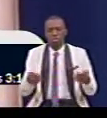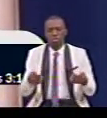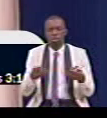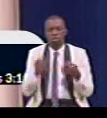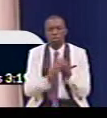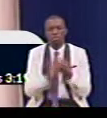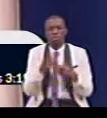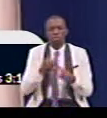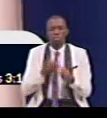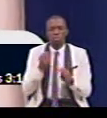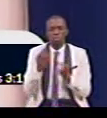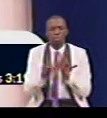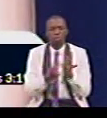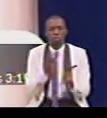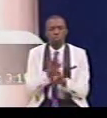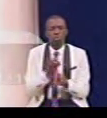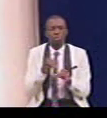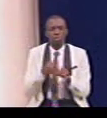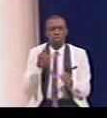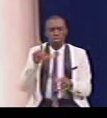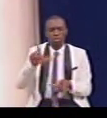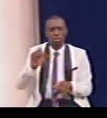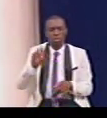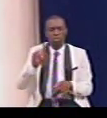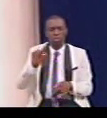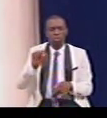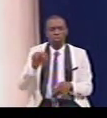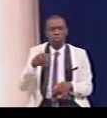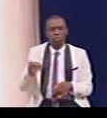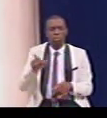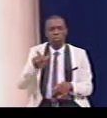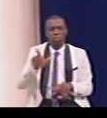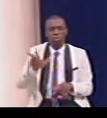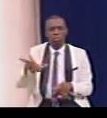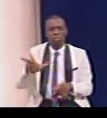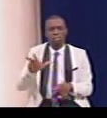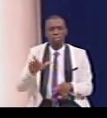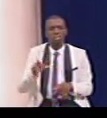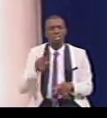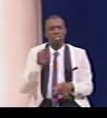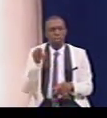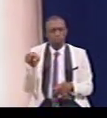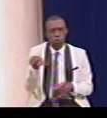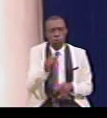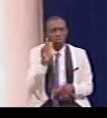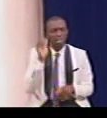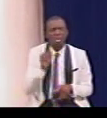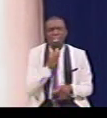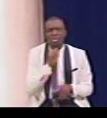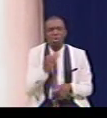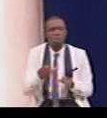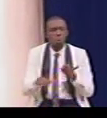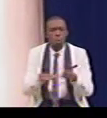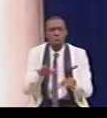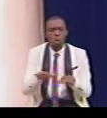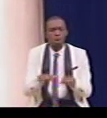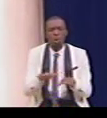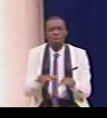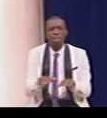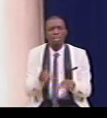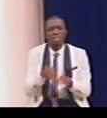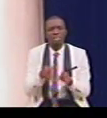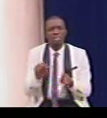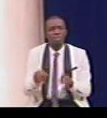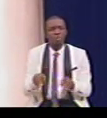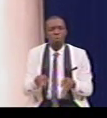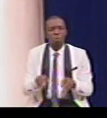23. okay 38 it says and ye shall not walk in the manners of the nation which I cast